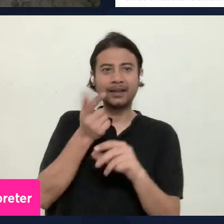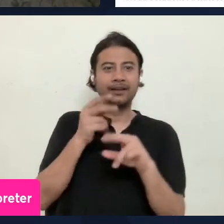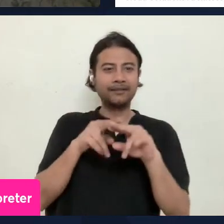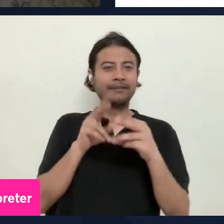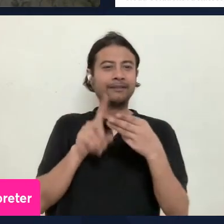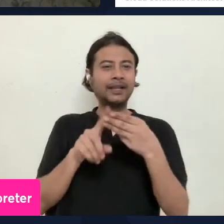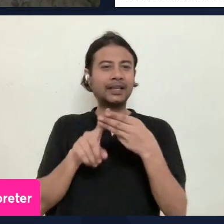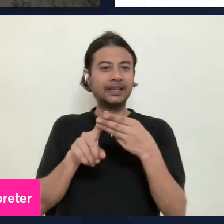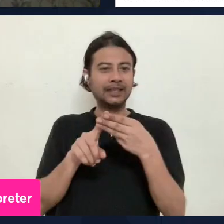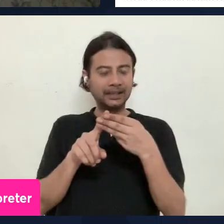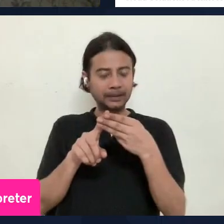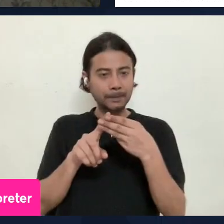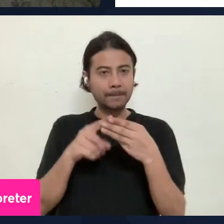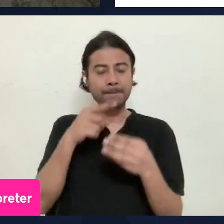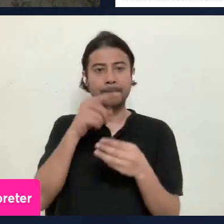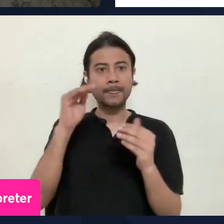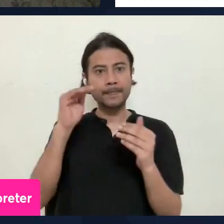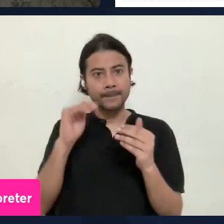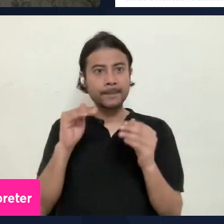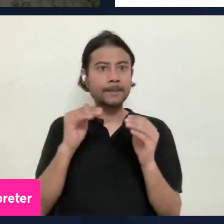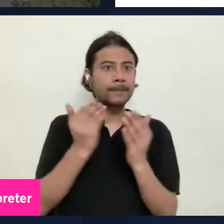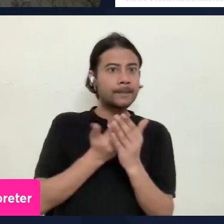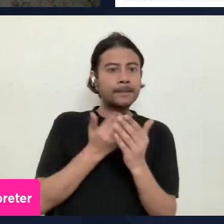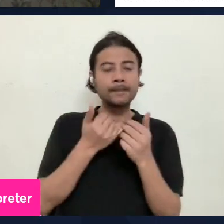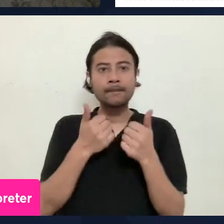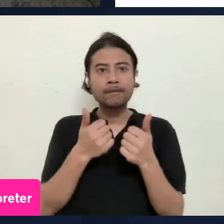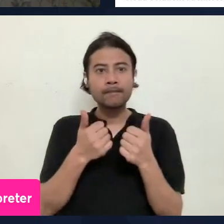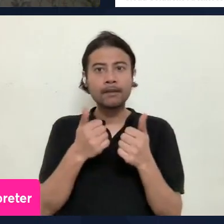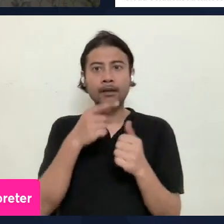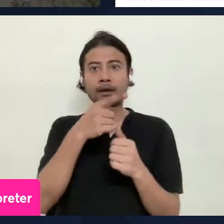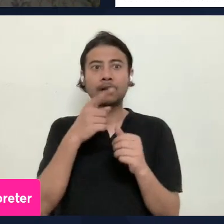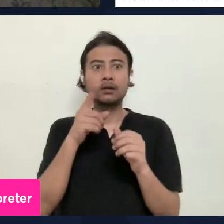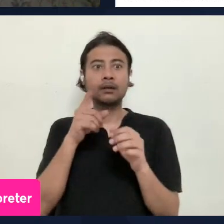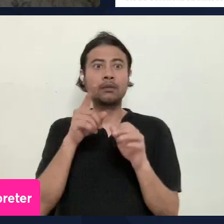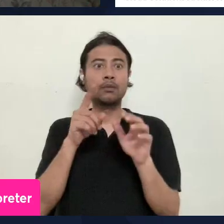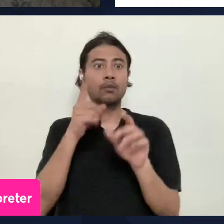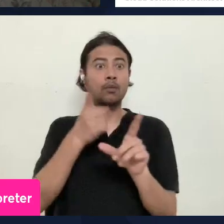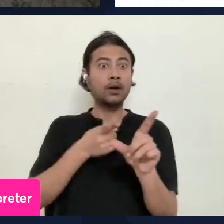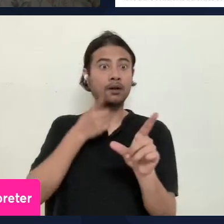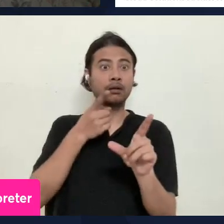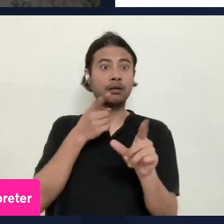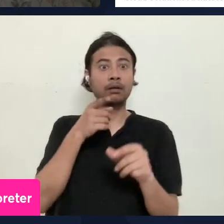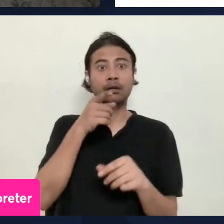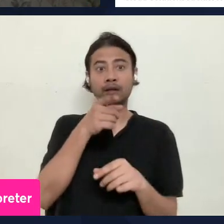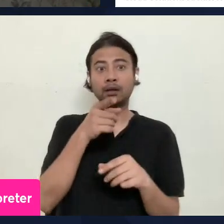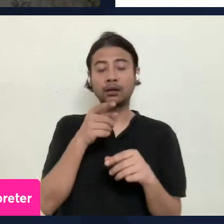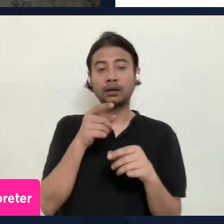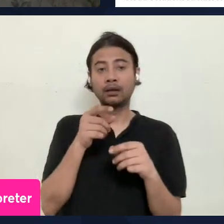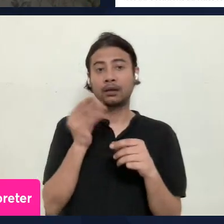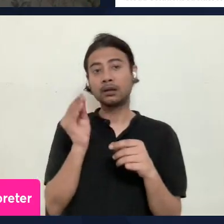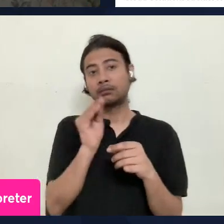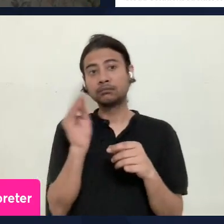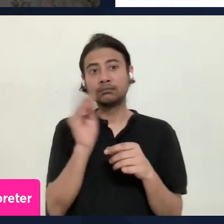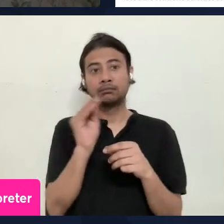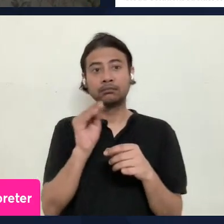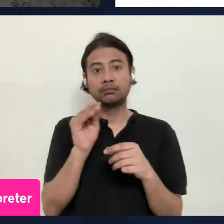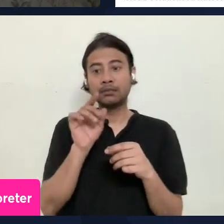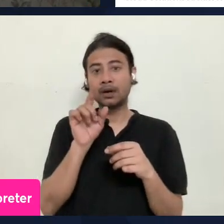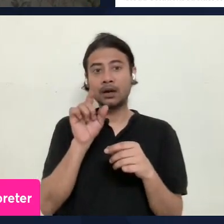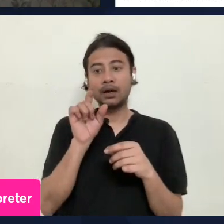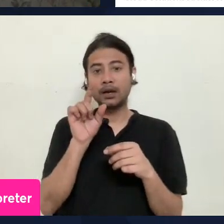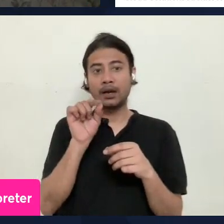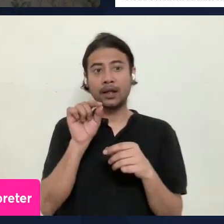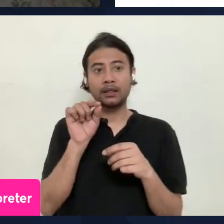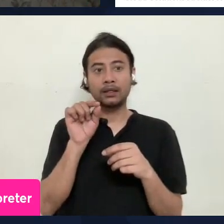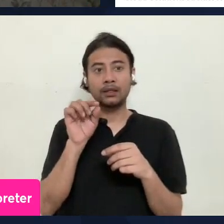in 1 year, they managed to save a 7-digit number, which is quite impressive. Because one of the